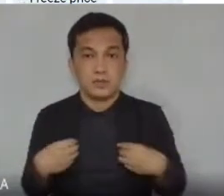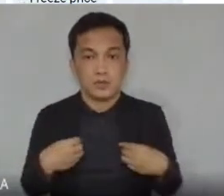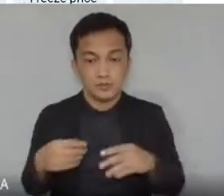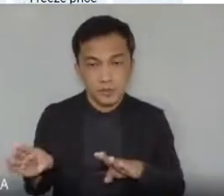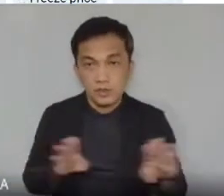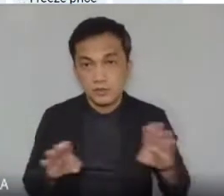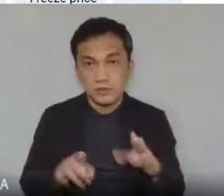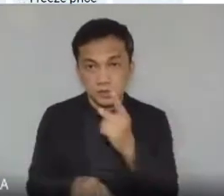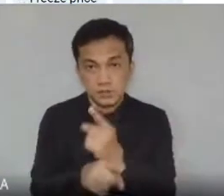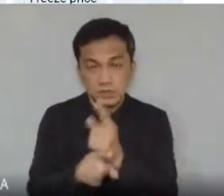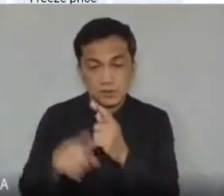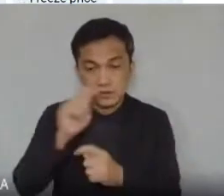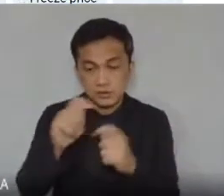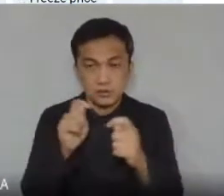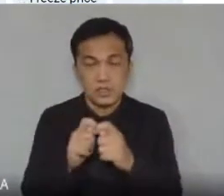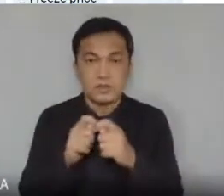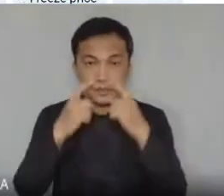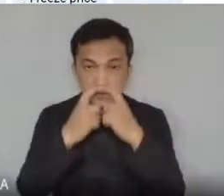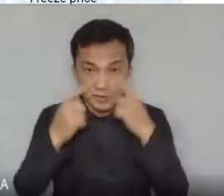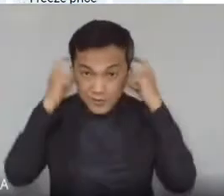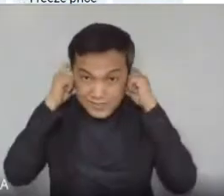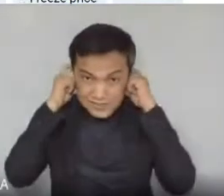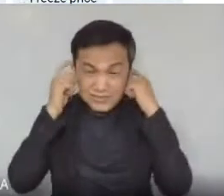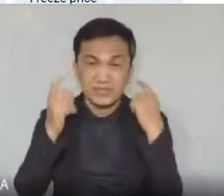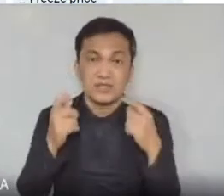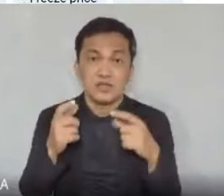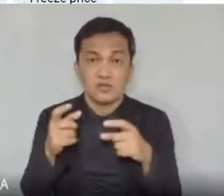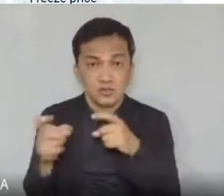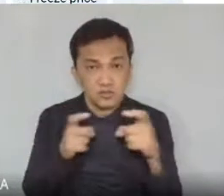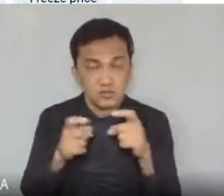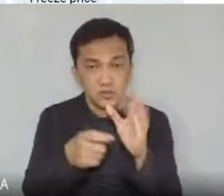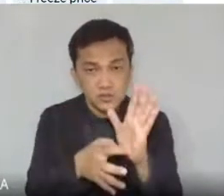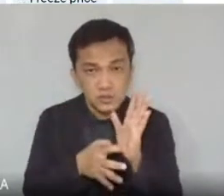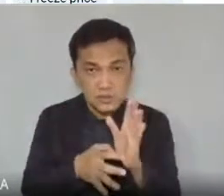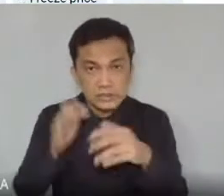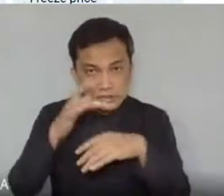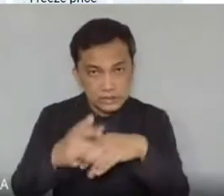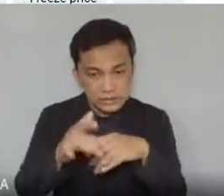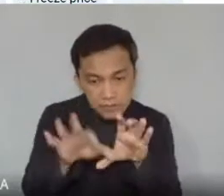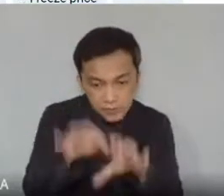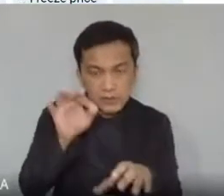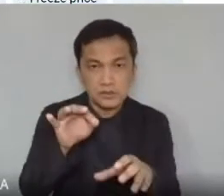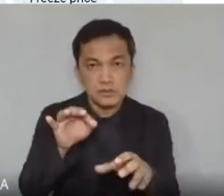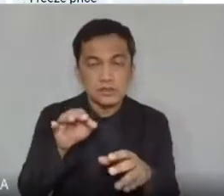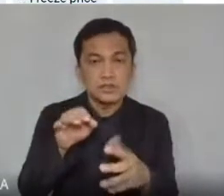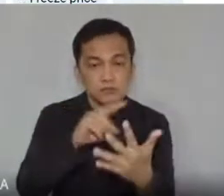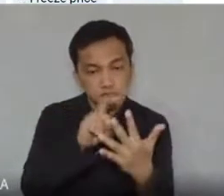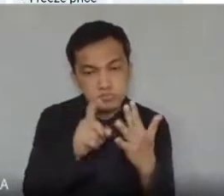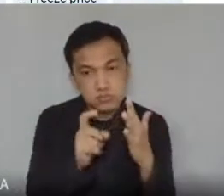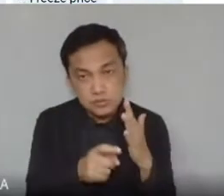isolation and treatment, respectively. Potentially, telemedicine as a technology